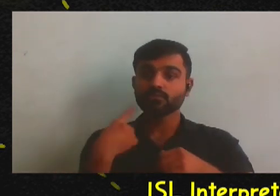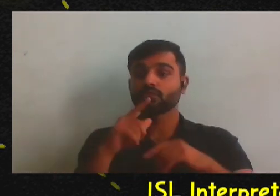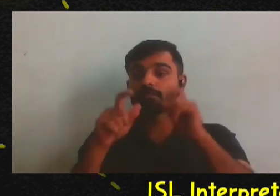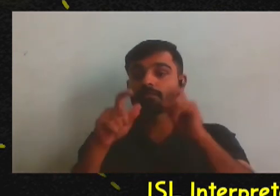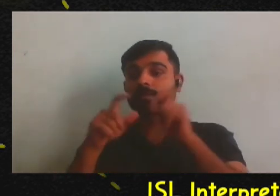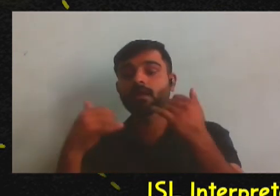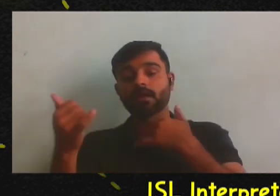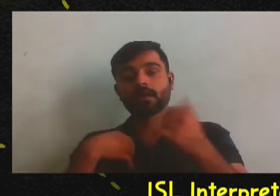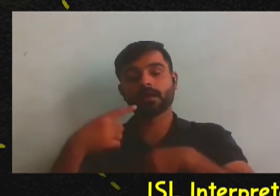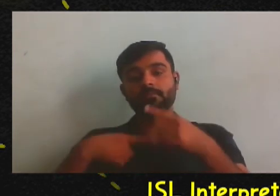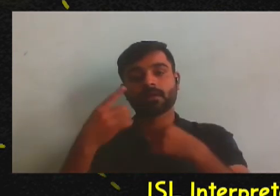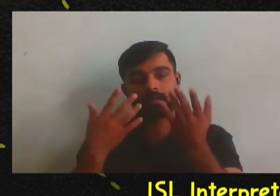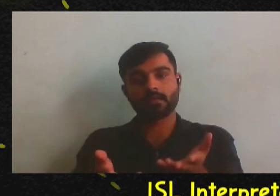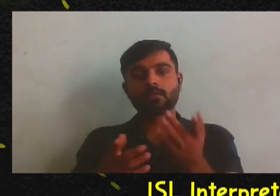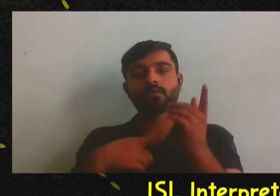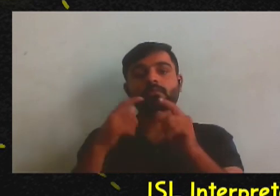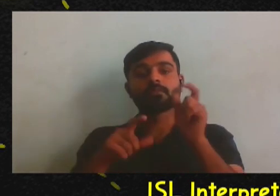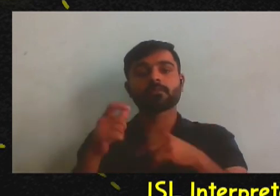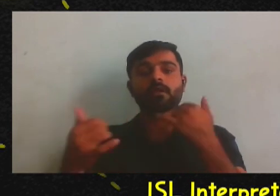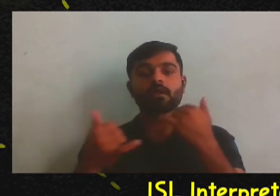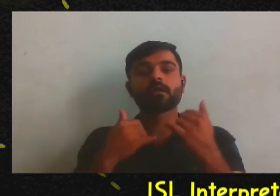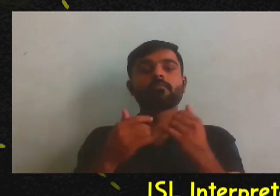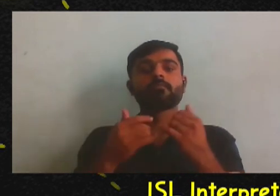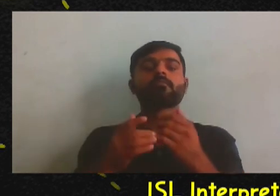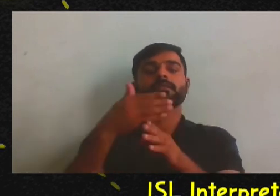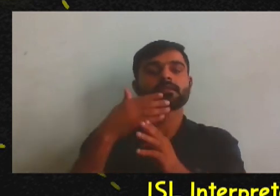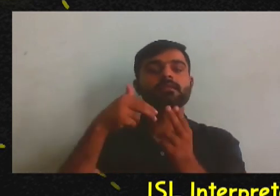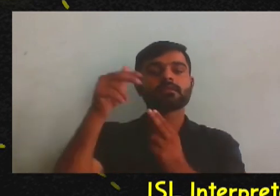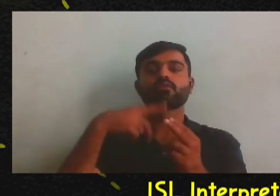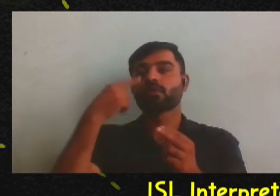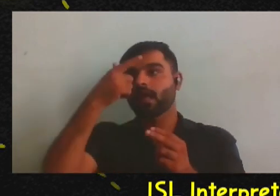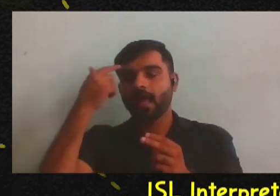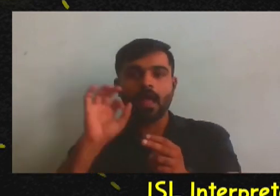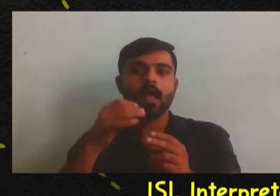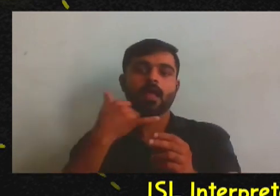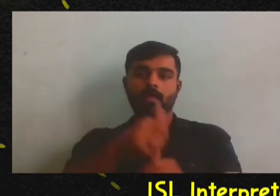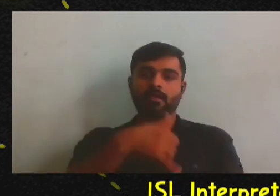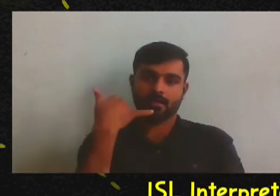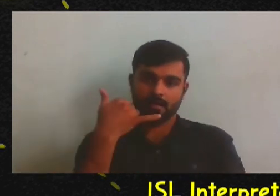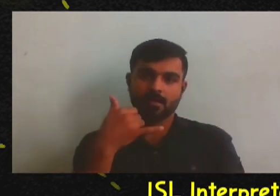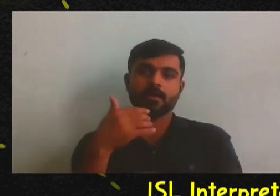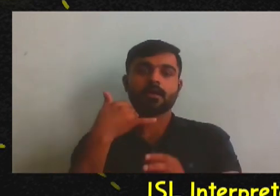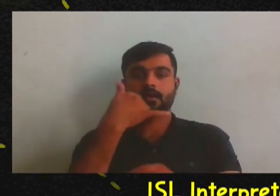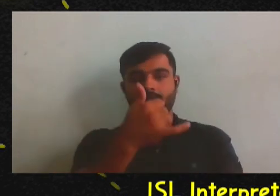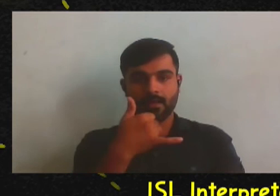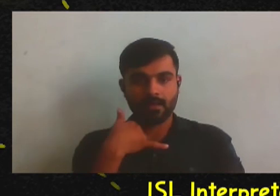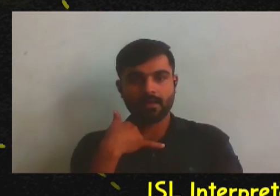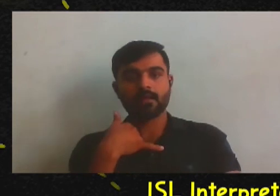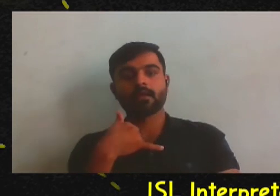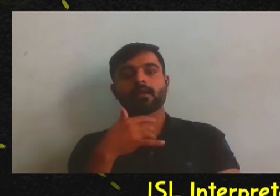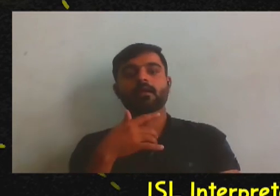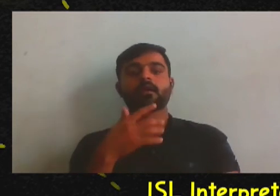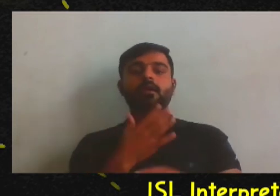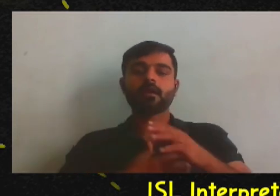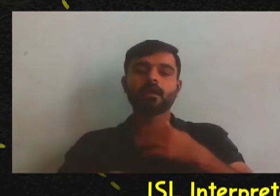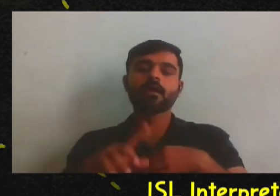every now and then, and people would sort of, you know, share stories about who was lucky enough to get this call, would call, and in a husky, hushed